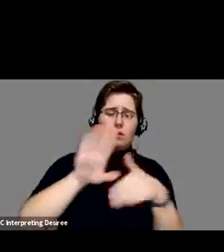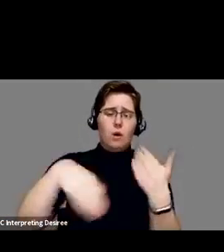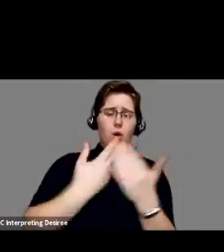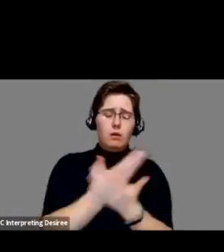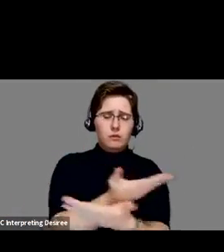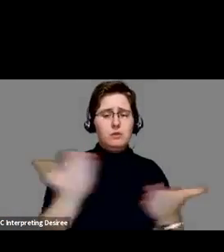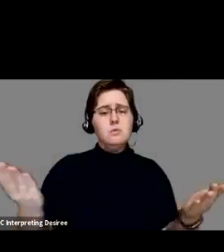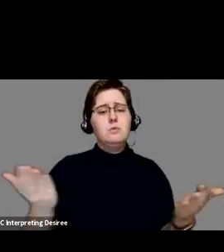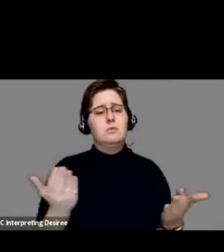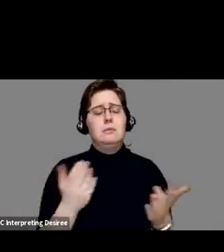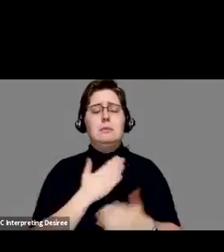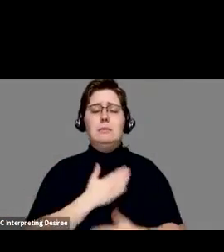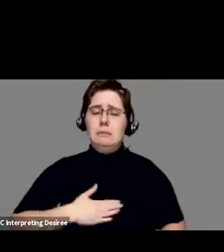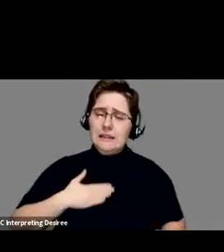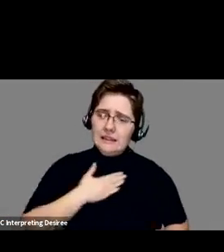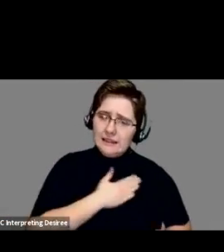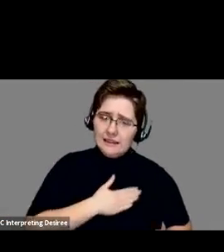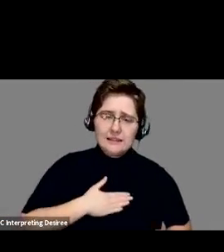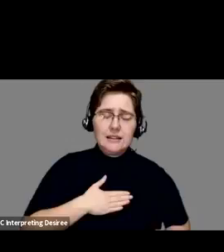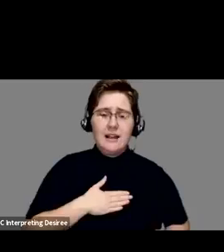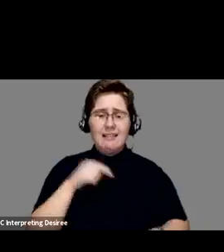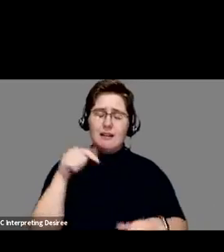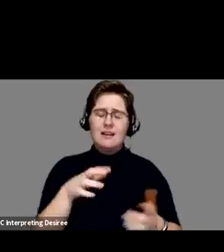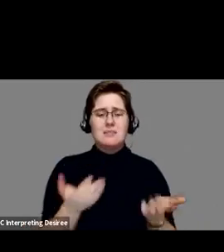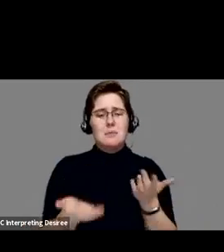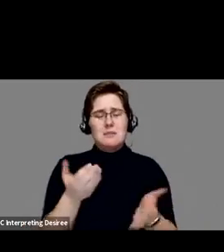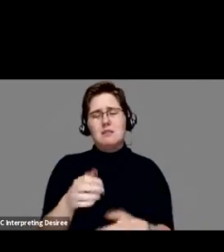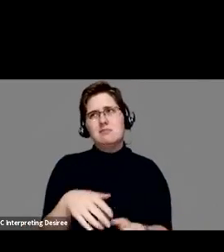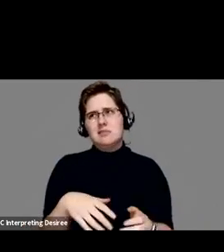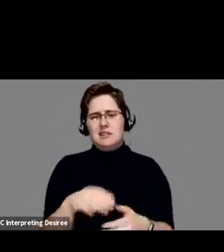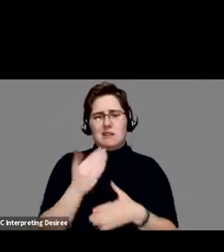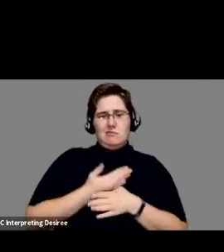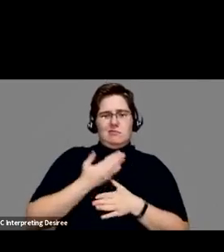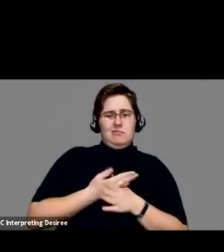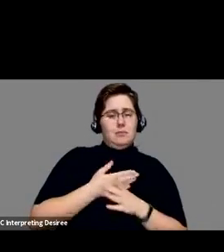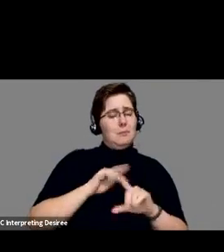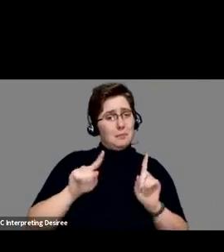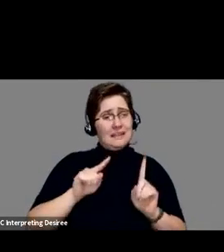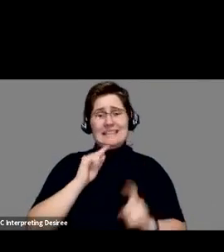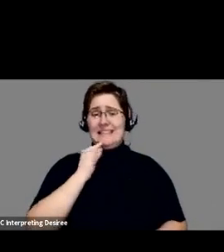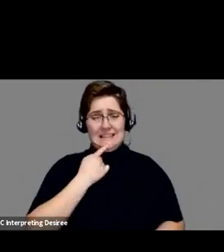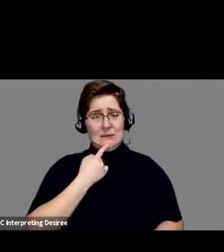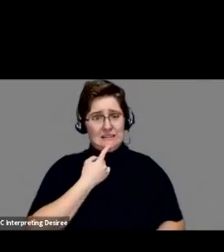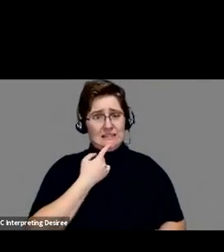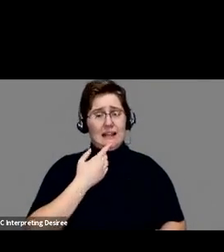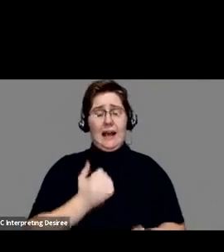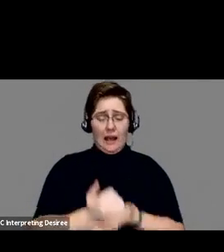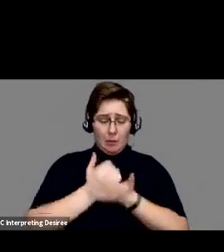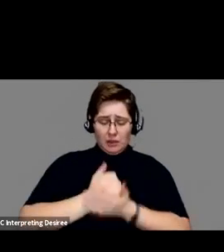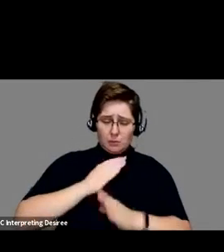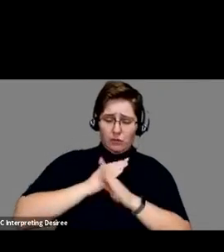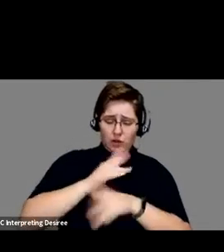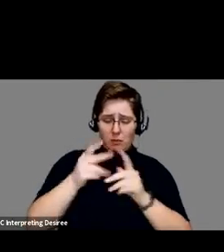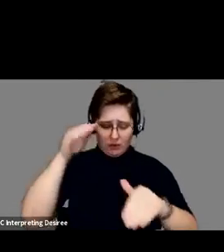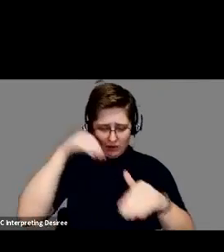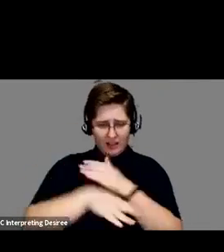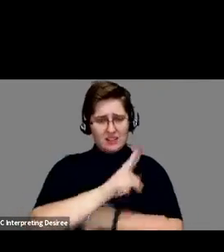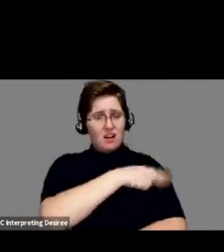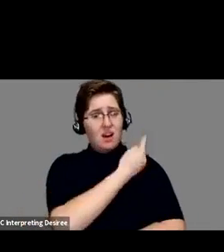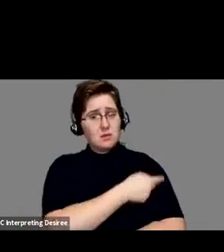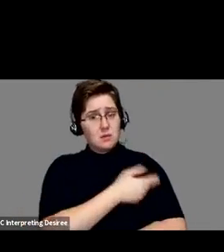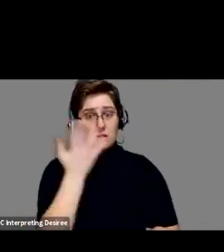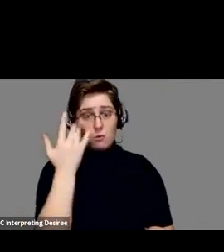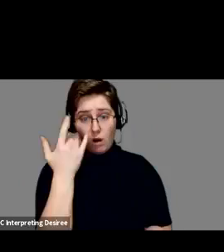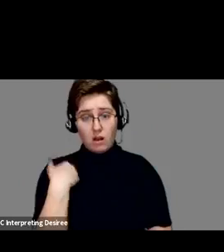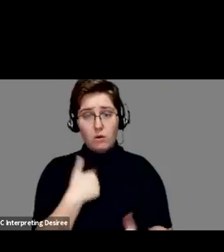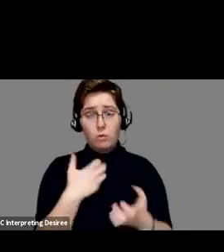members out there to take these minor inconveniences very seriously and help us keep people out of the hospital so that we can continue